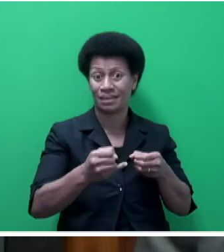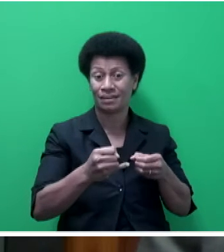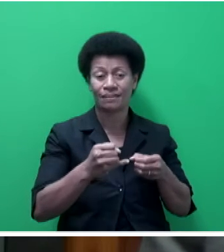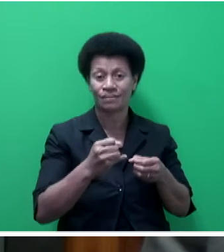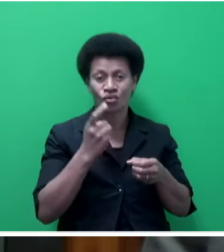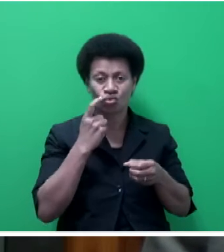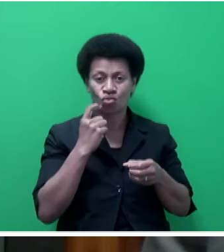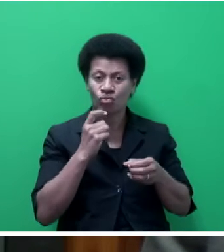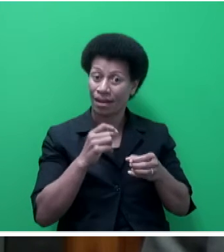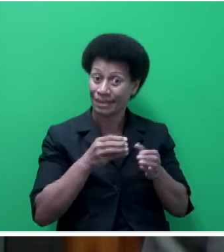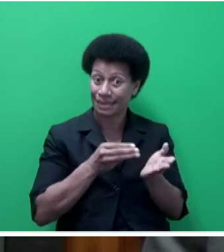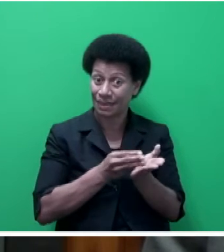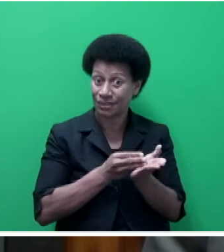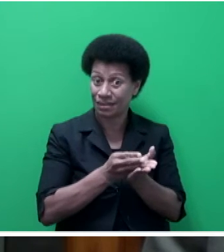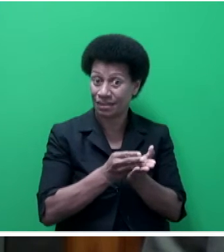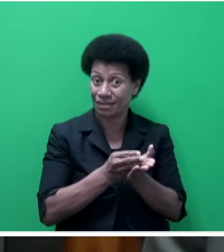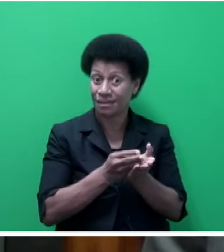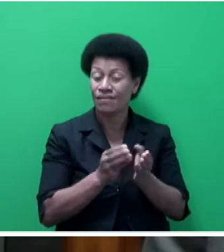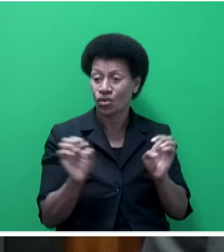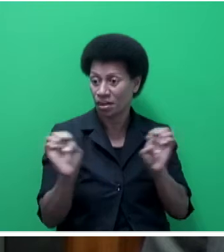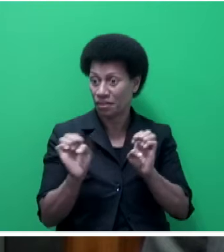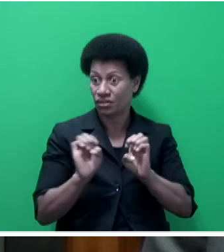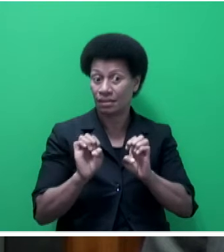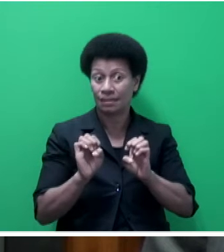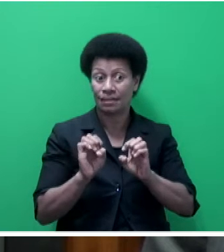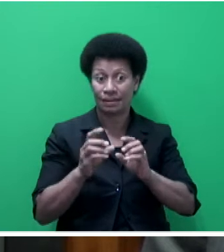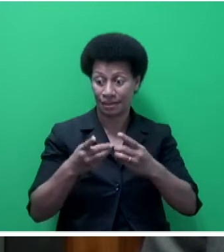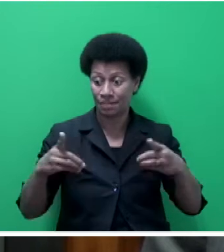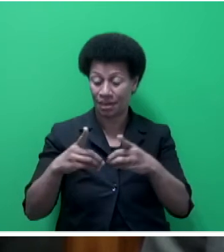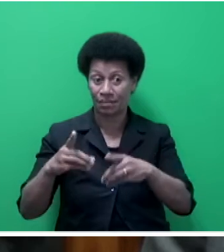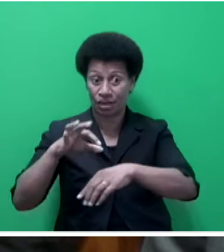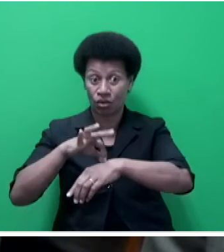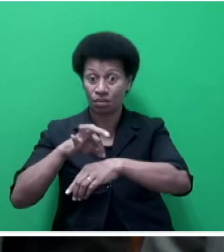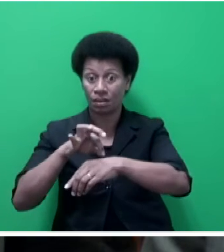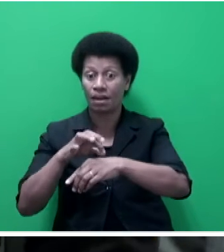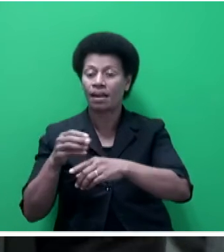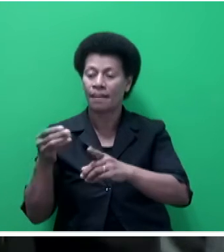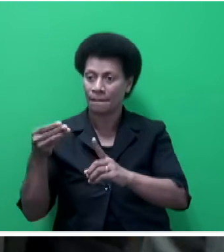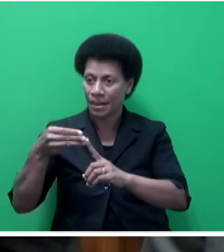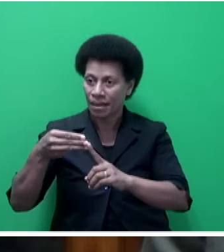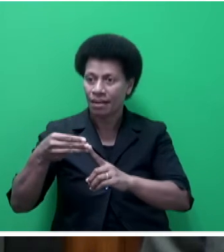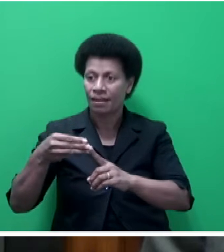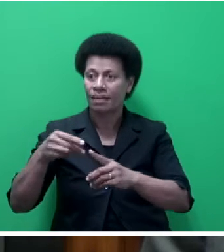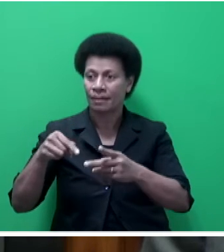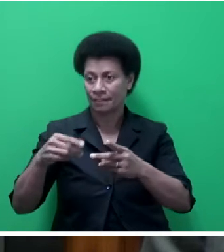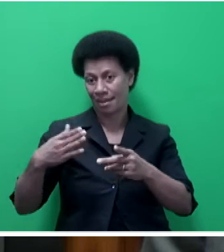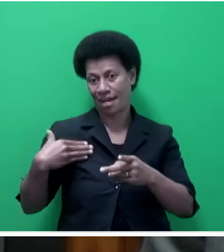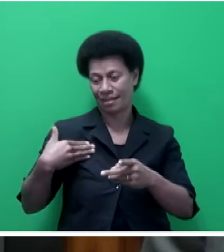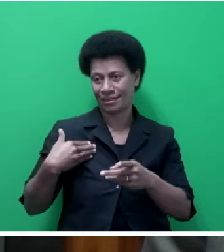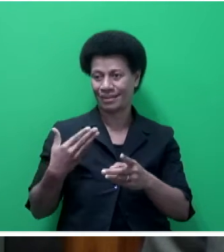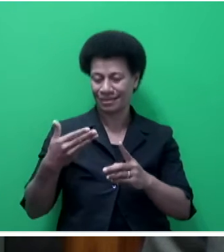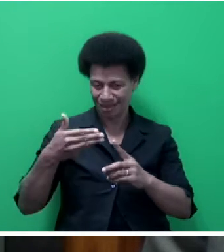standards of services provided at our emergency departments, in our main hospitals as well as our subdivisional hospitals and health centres